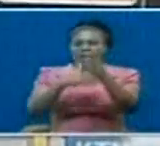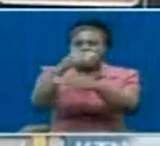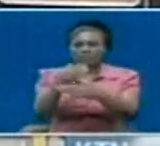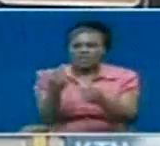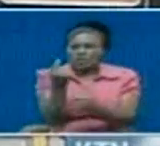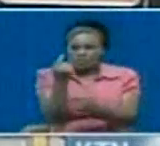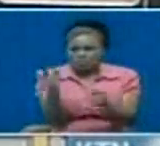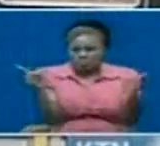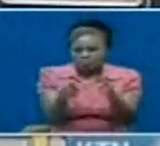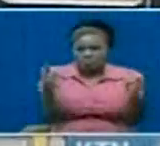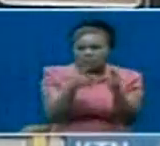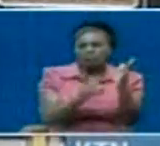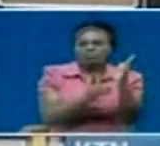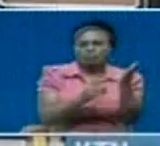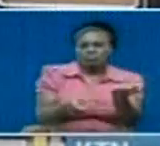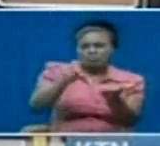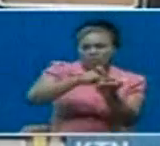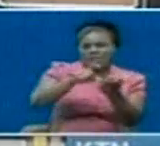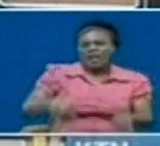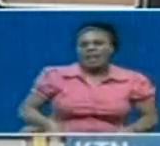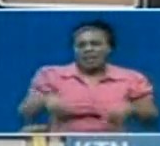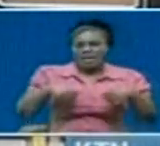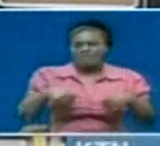shot upwards, driving up the cost of living.